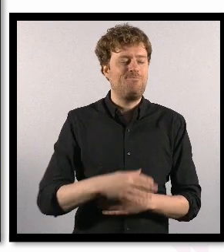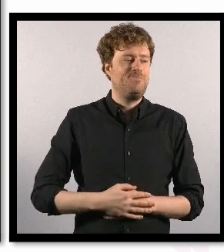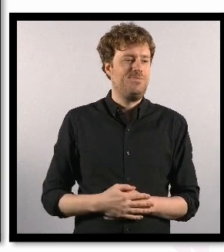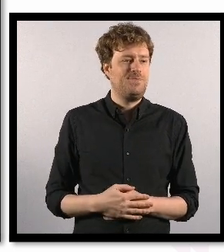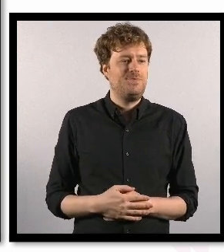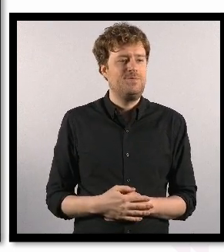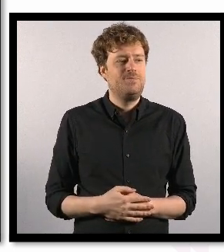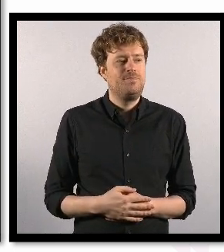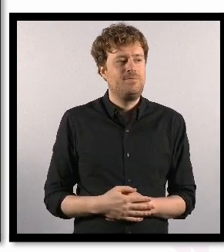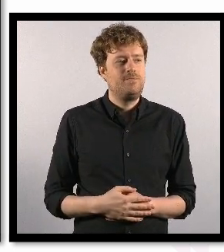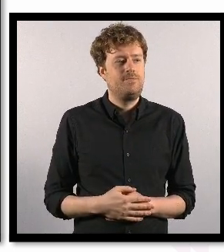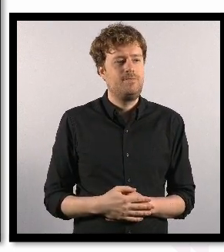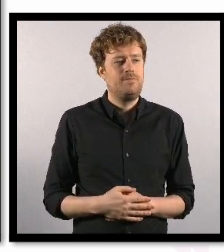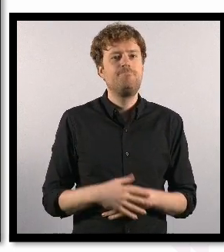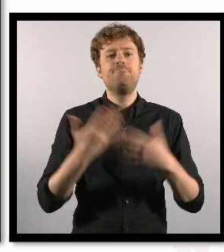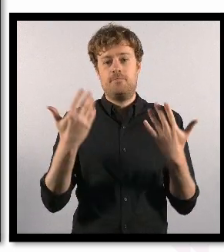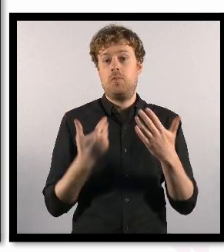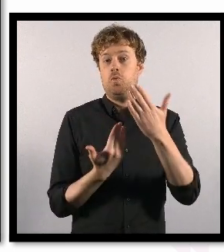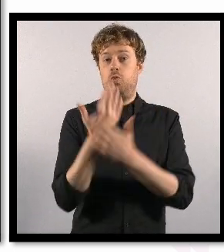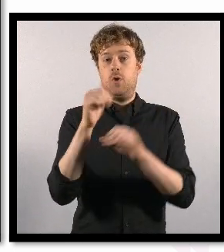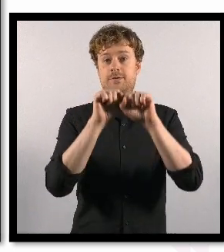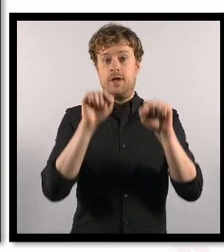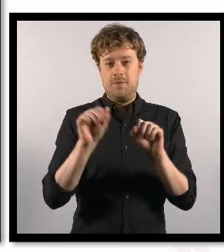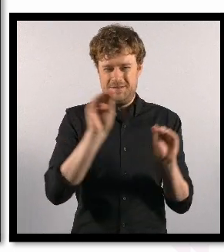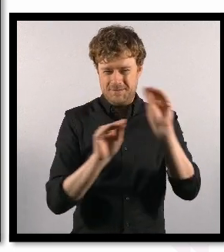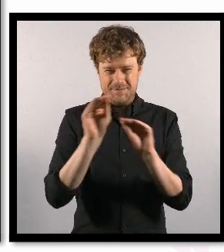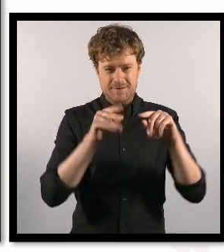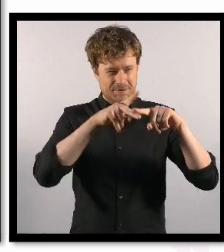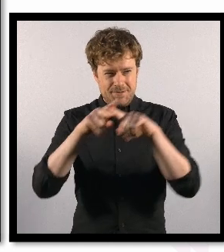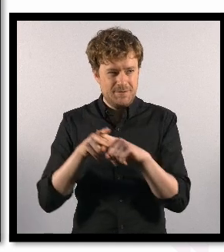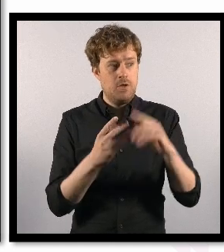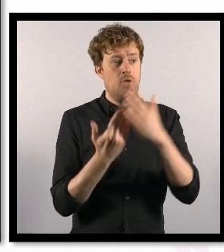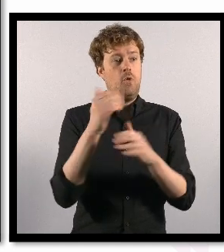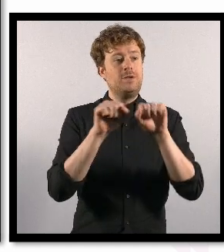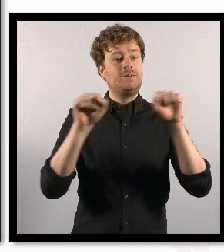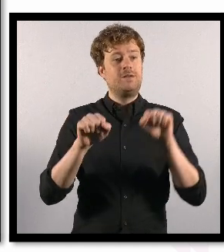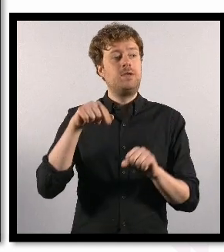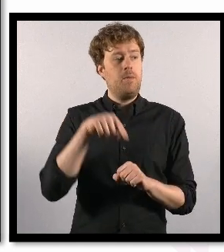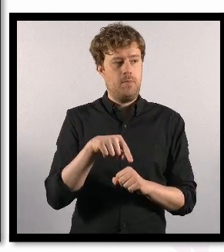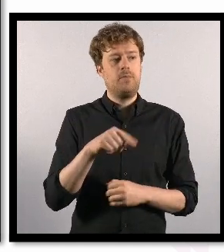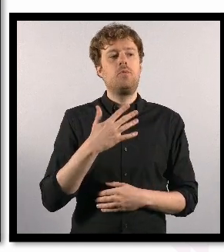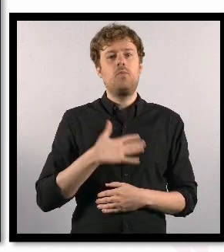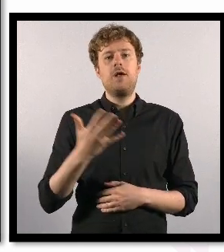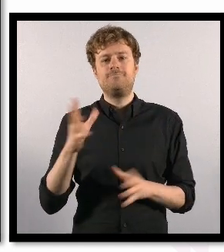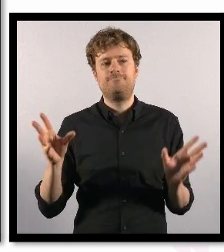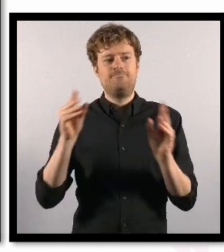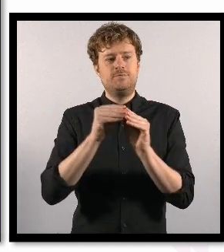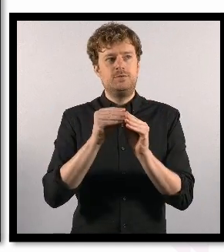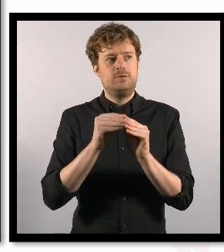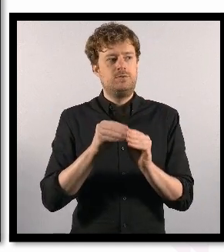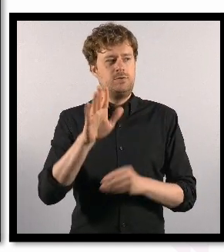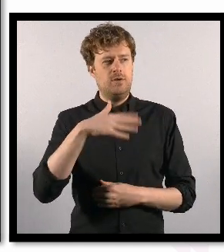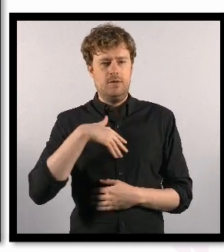foundational model, to generate what is called an ensemble of those proteins. I'll walk in the meantime so that we make it more engaging.